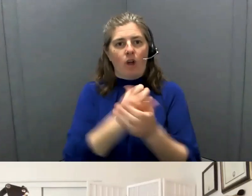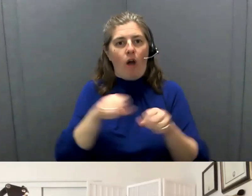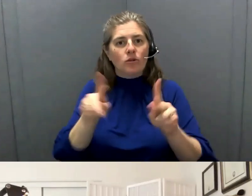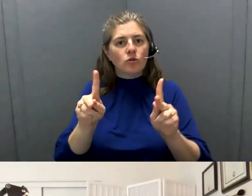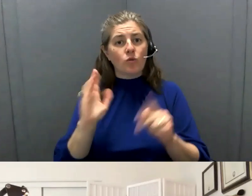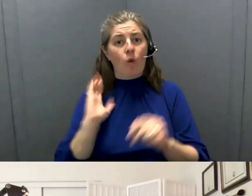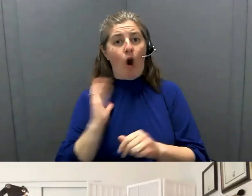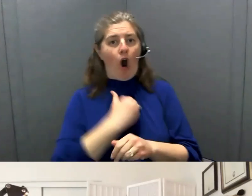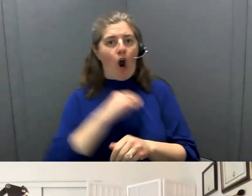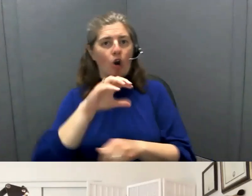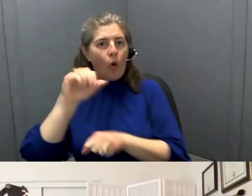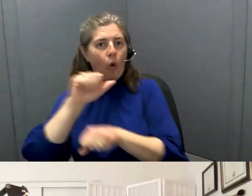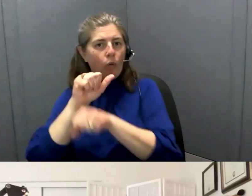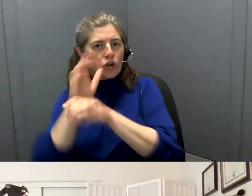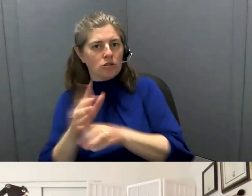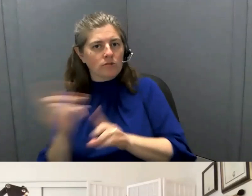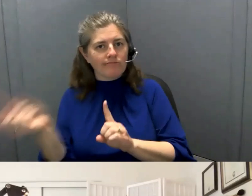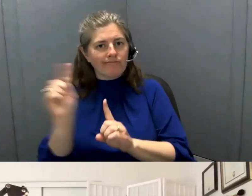our colleagues